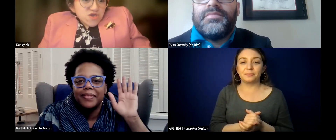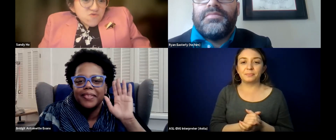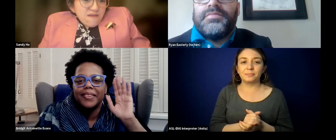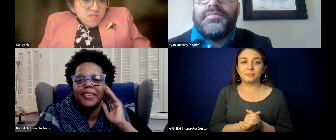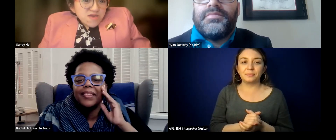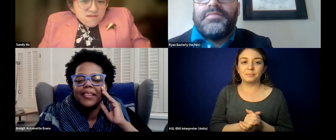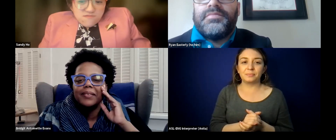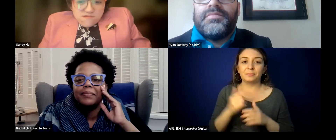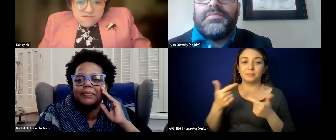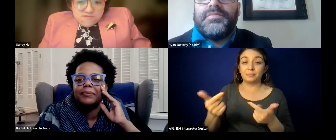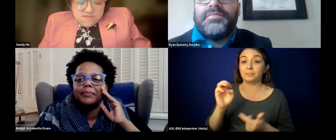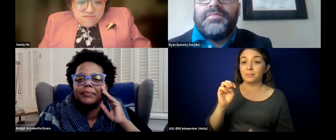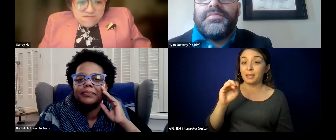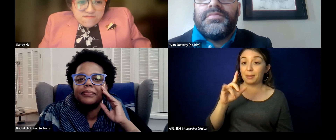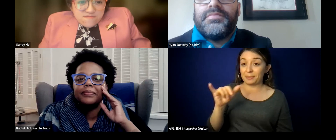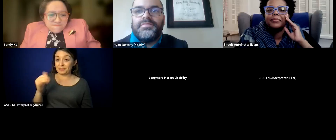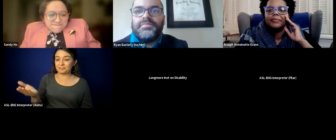Over to Emily.